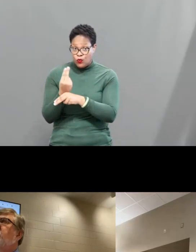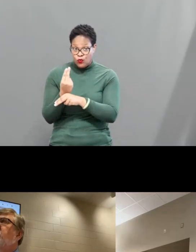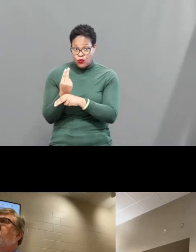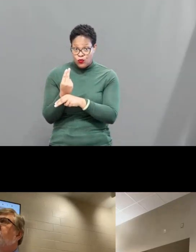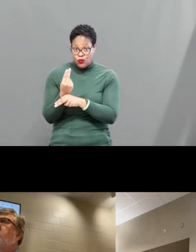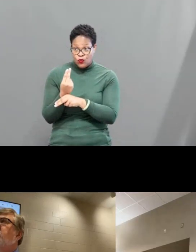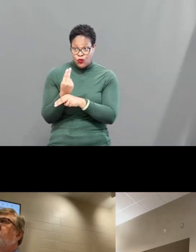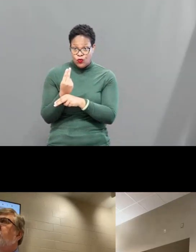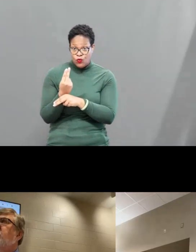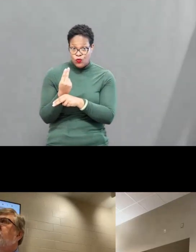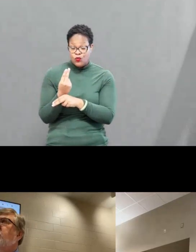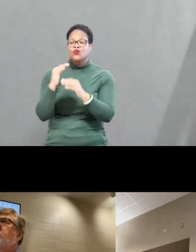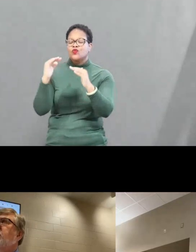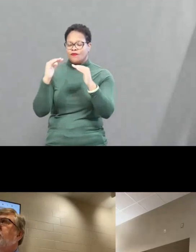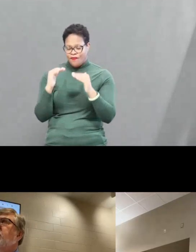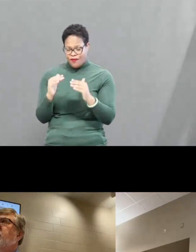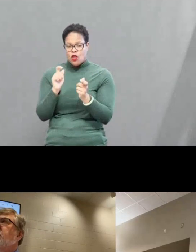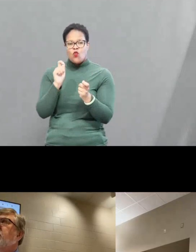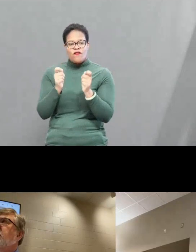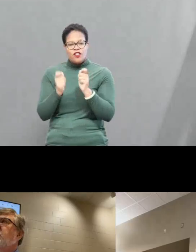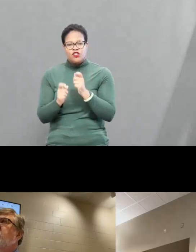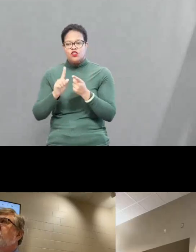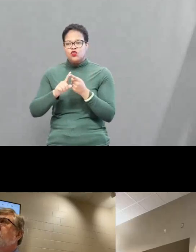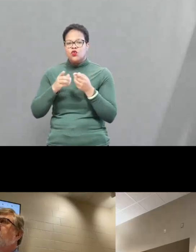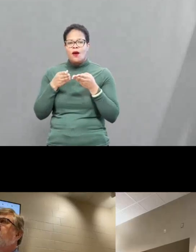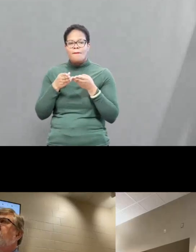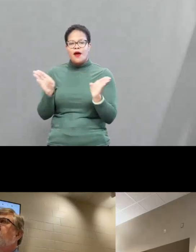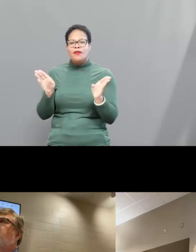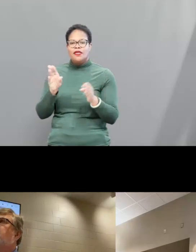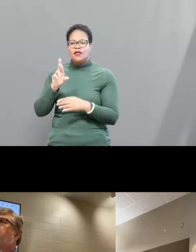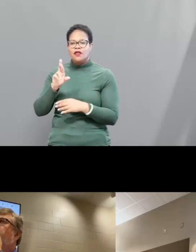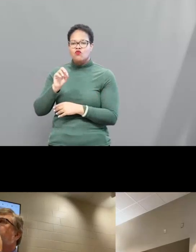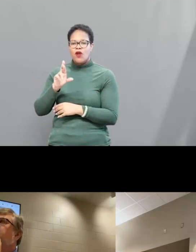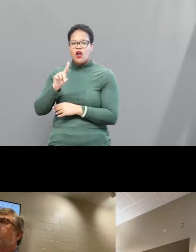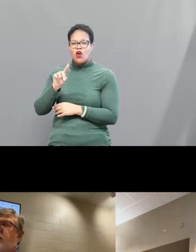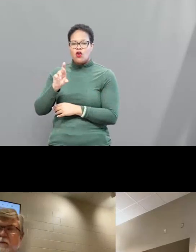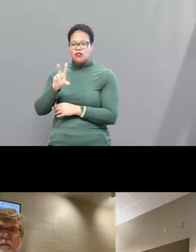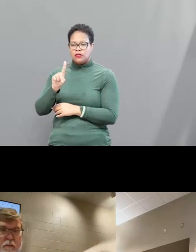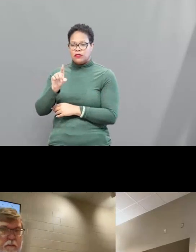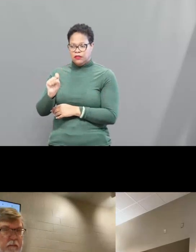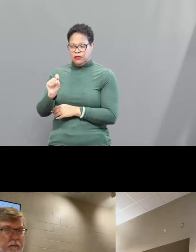And then we had some revisions to public records.